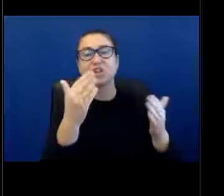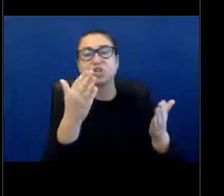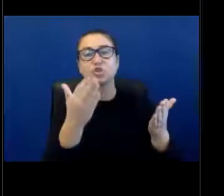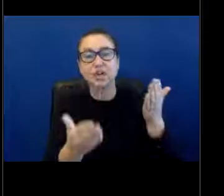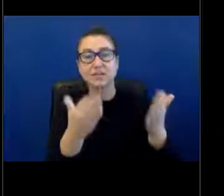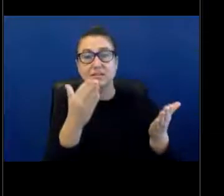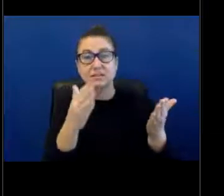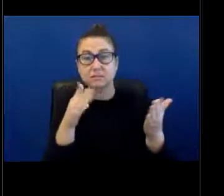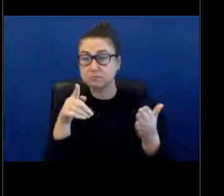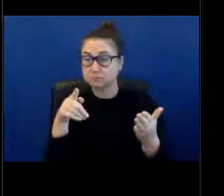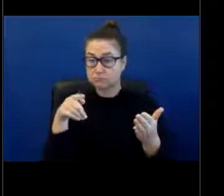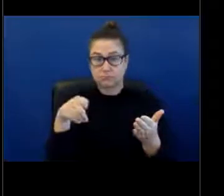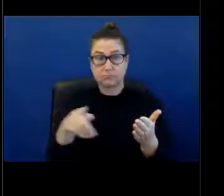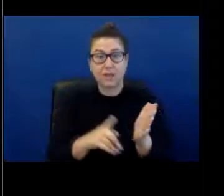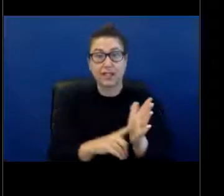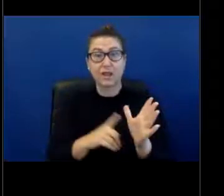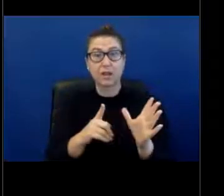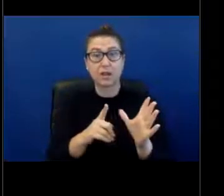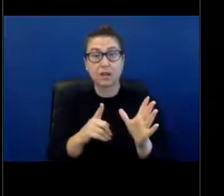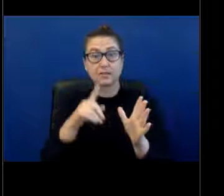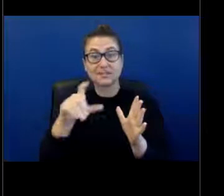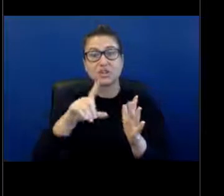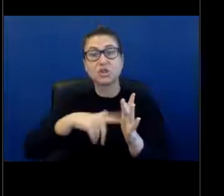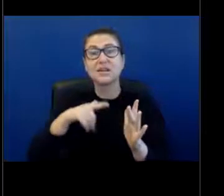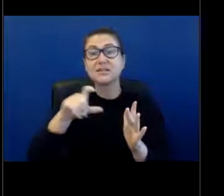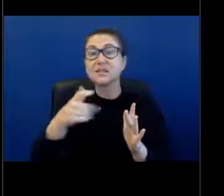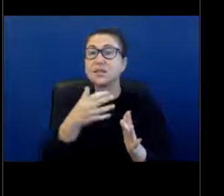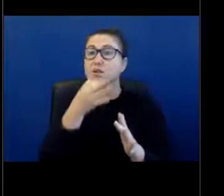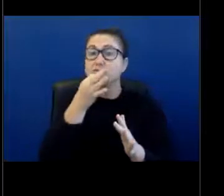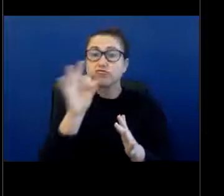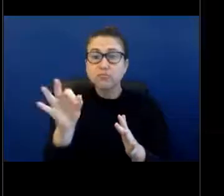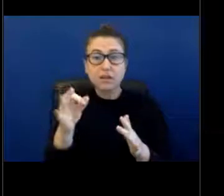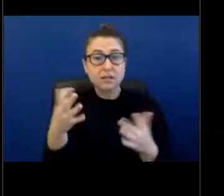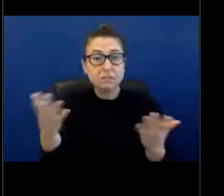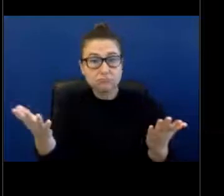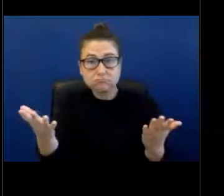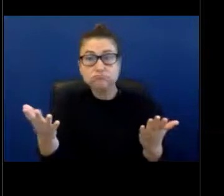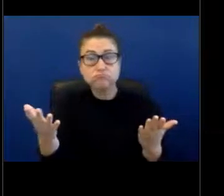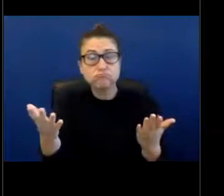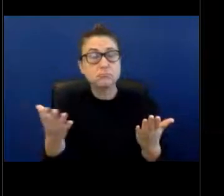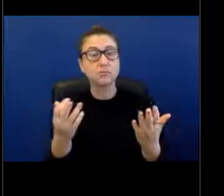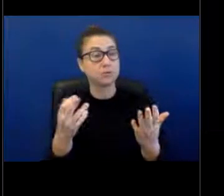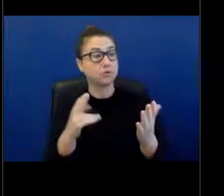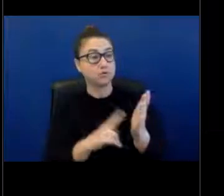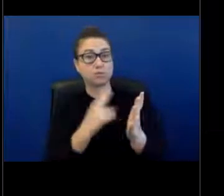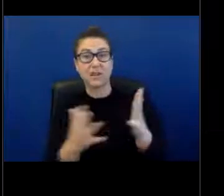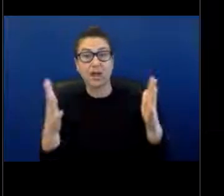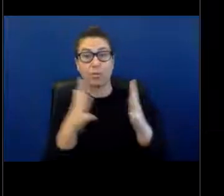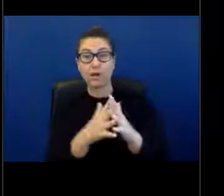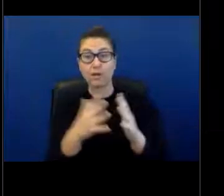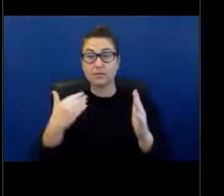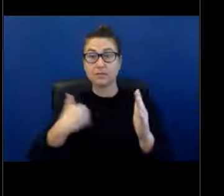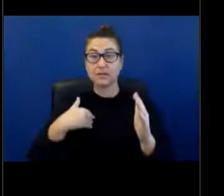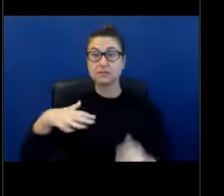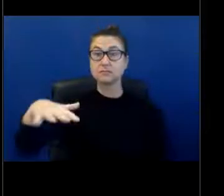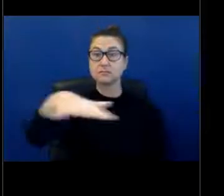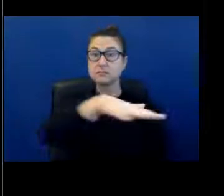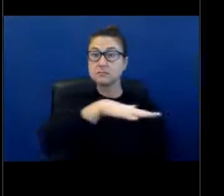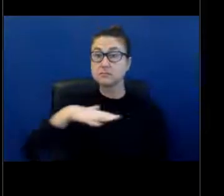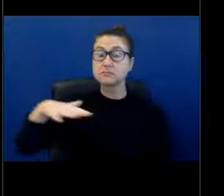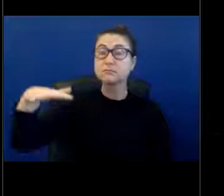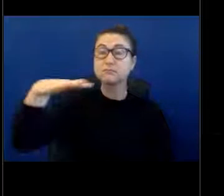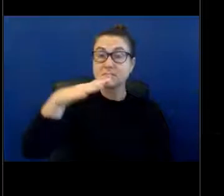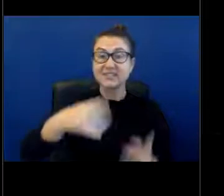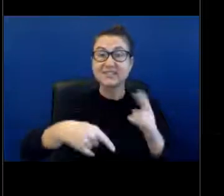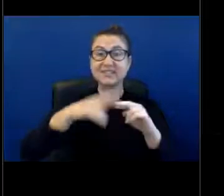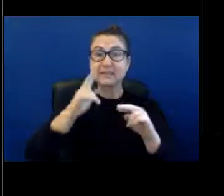service, so it's available to anyone in New South Wales who is living in New South Wales and is having a